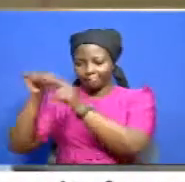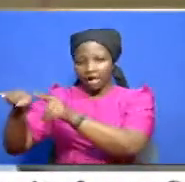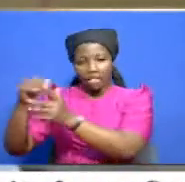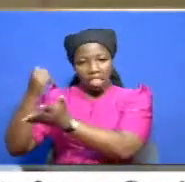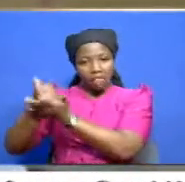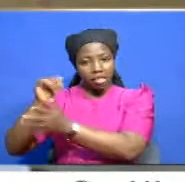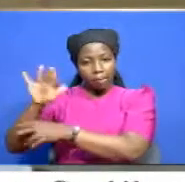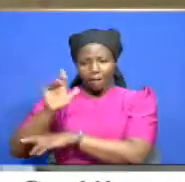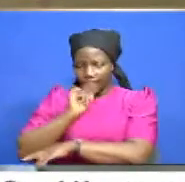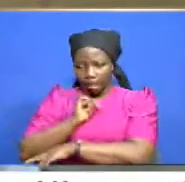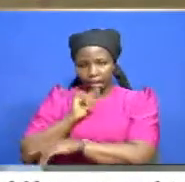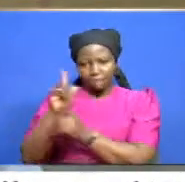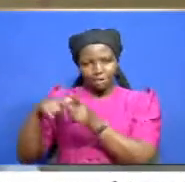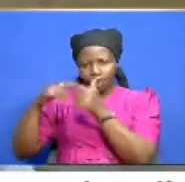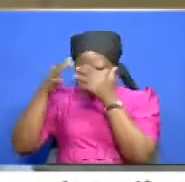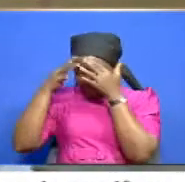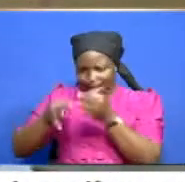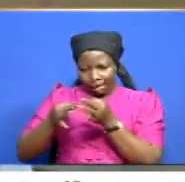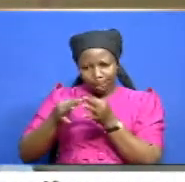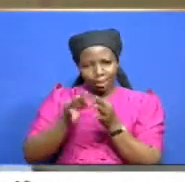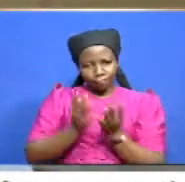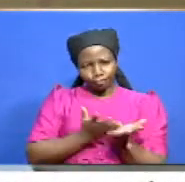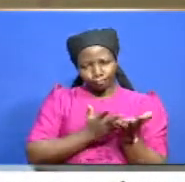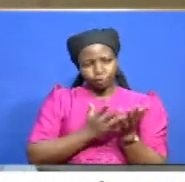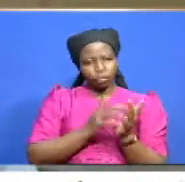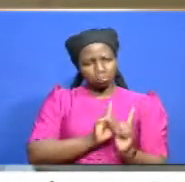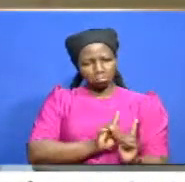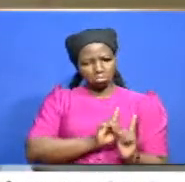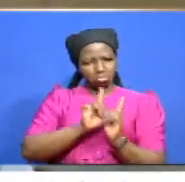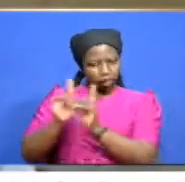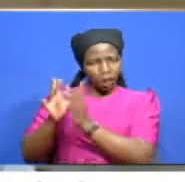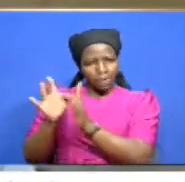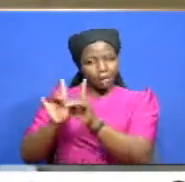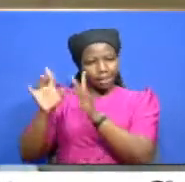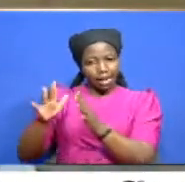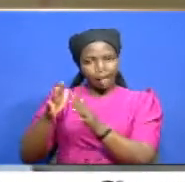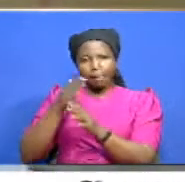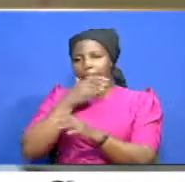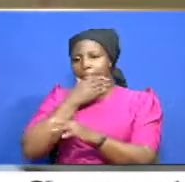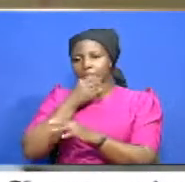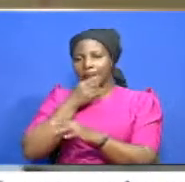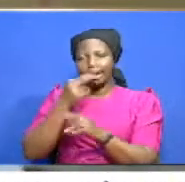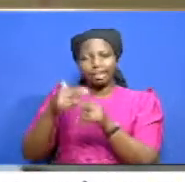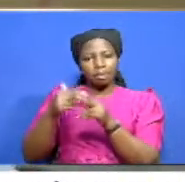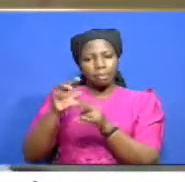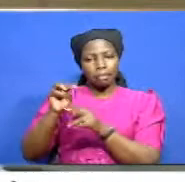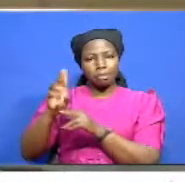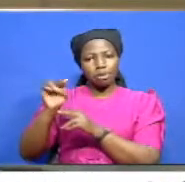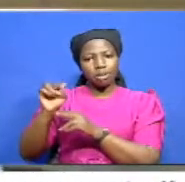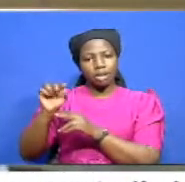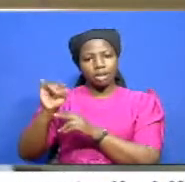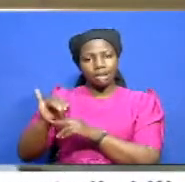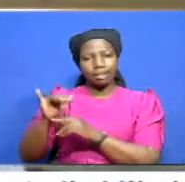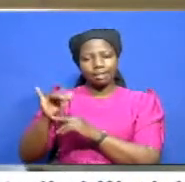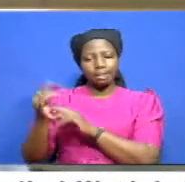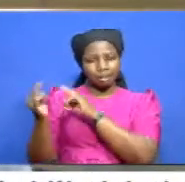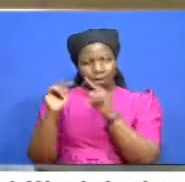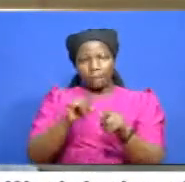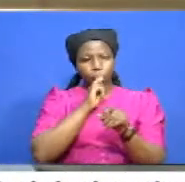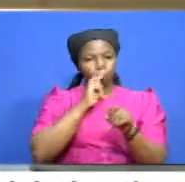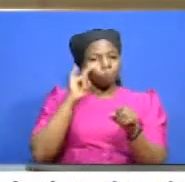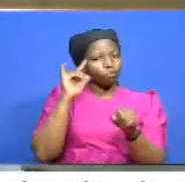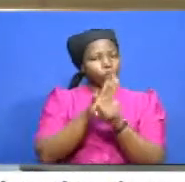we decided to bring the director himself, Mr. Mwangi. He came and he promised us in two weeks' time,